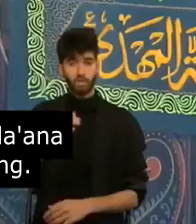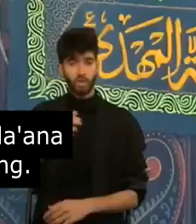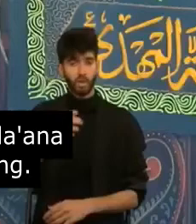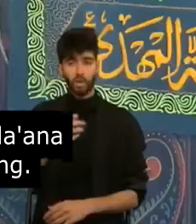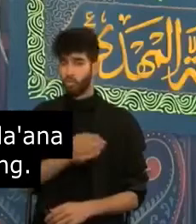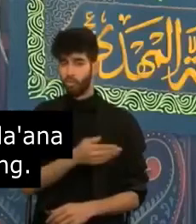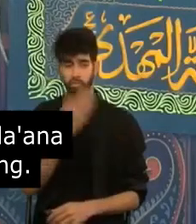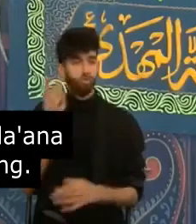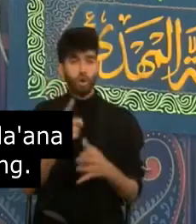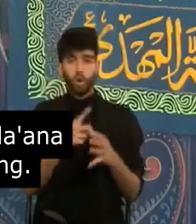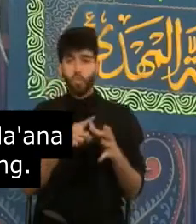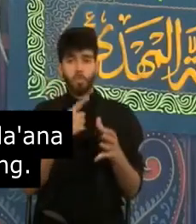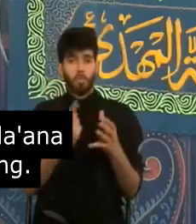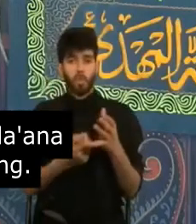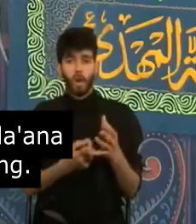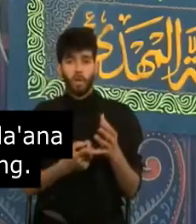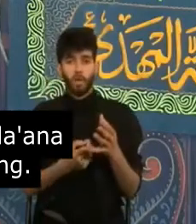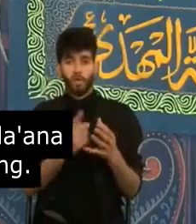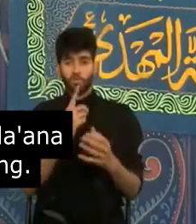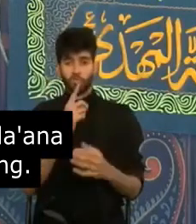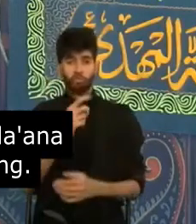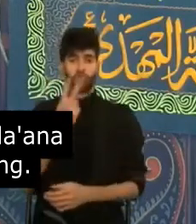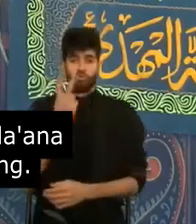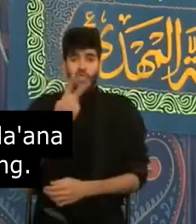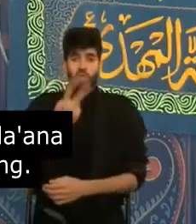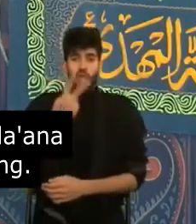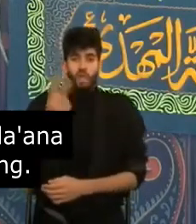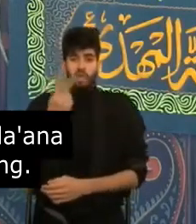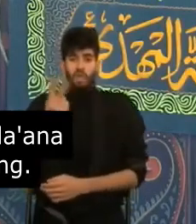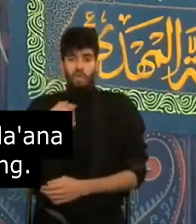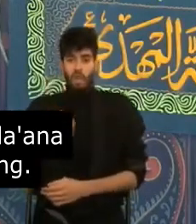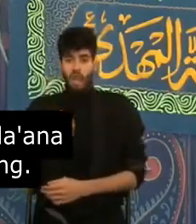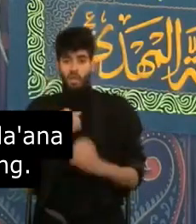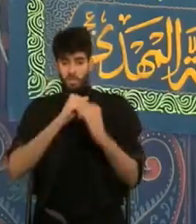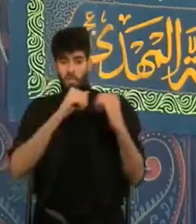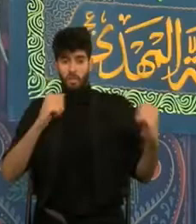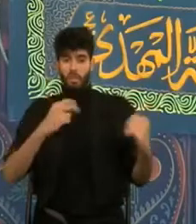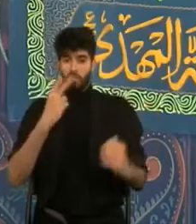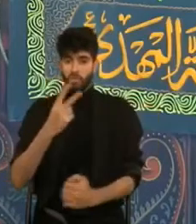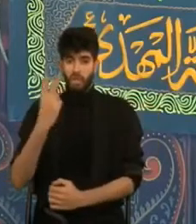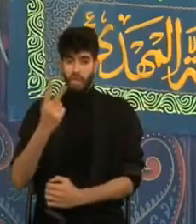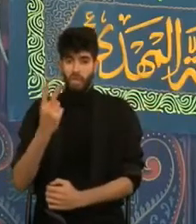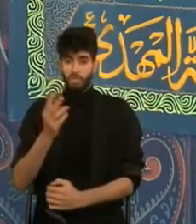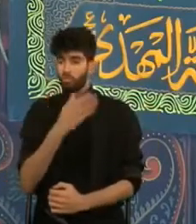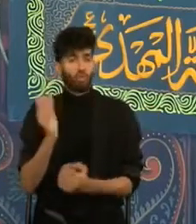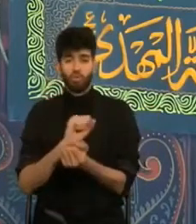just Tabarra, la'na upon X, la'na upon Y, doesn't change anything.